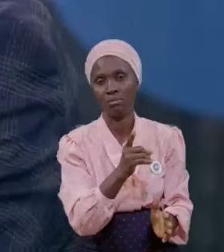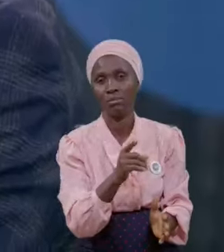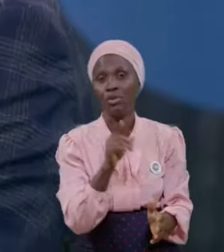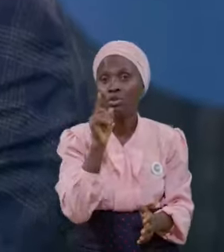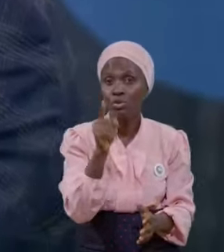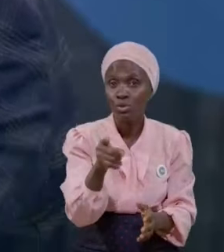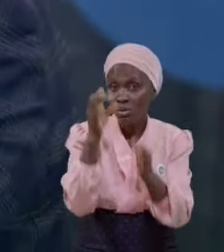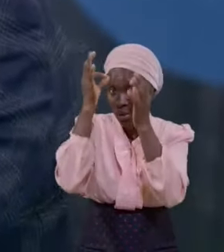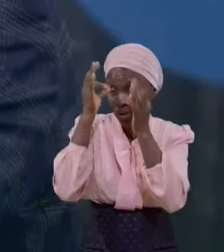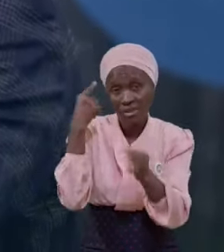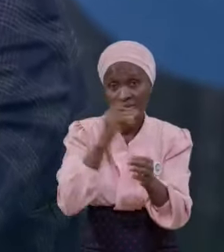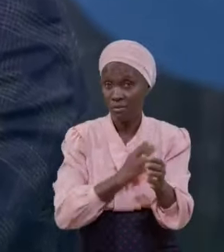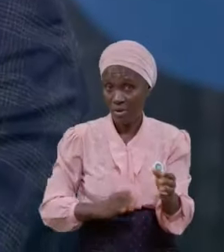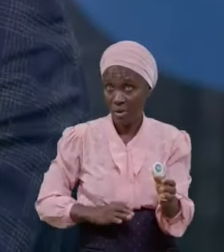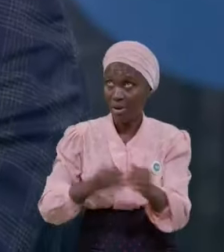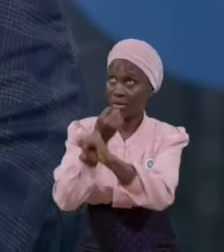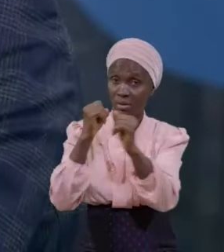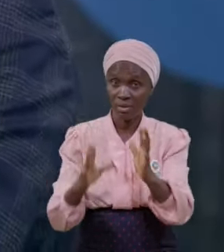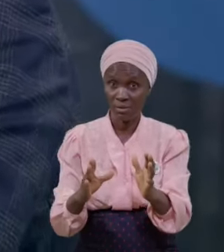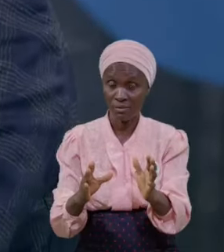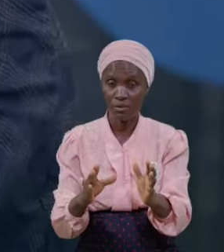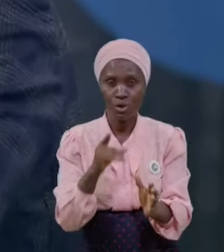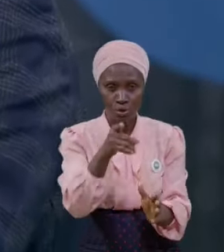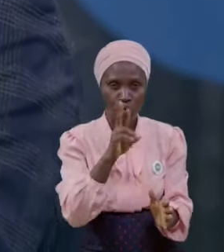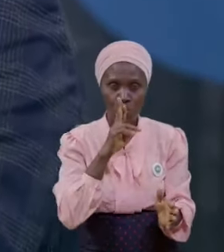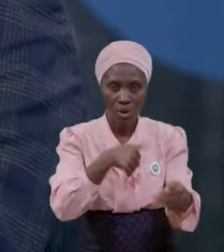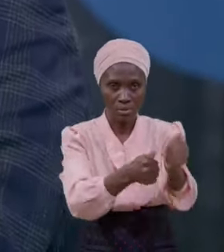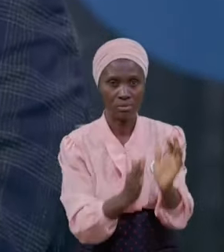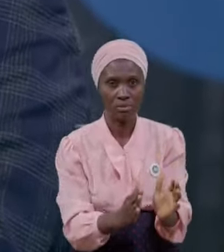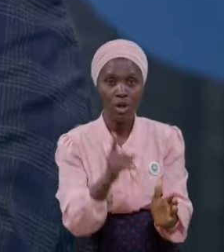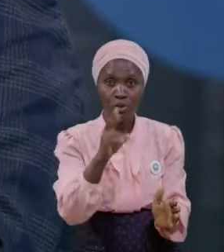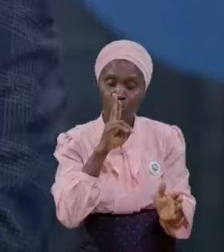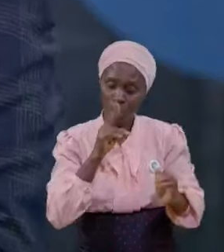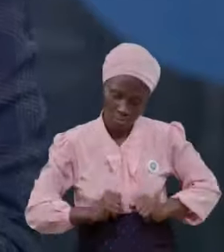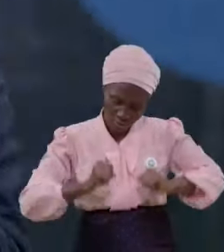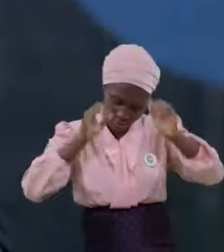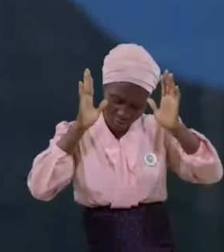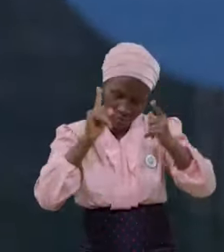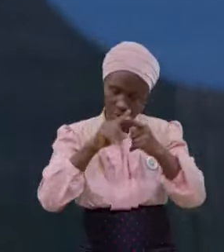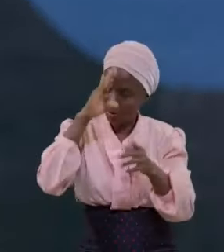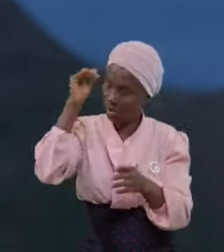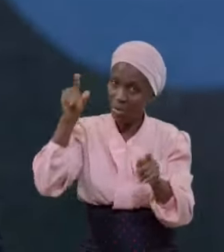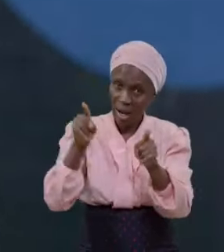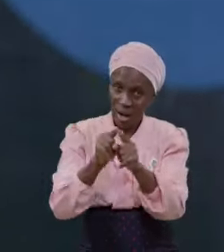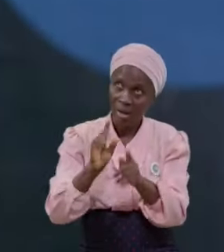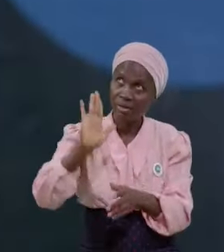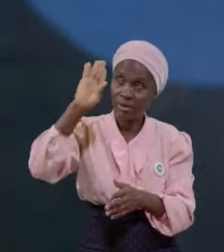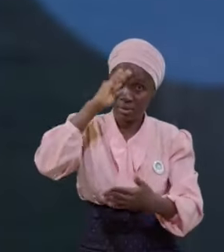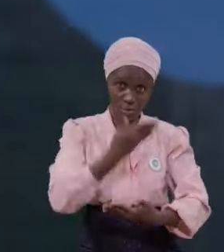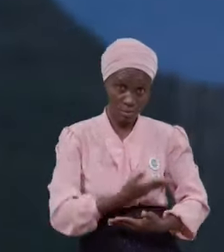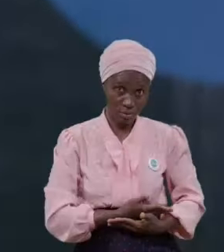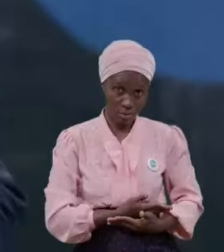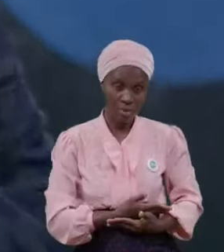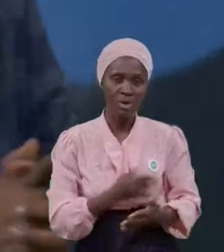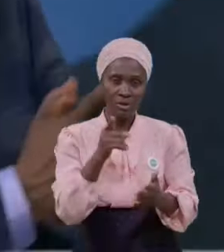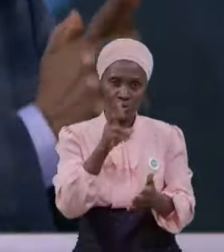are devoted to him as son, that's the disciple. You are dead to sin,